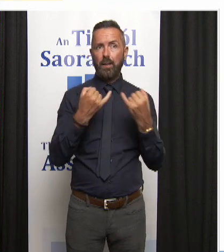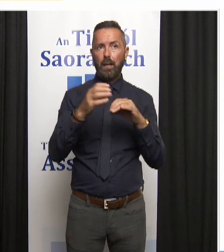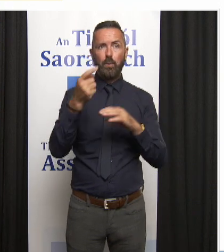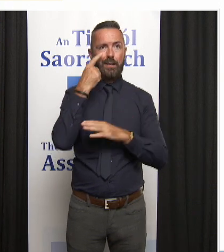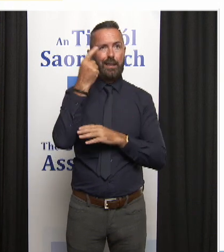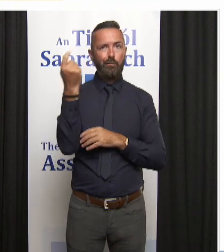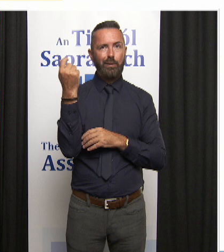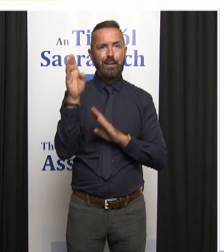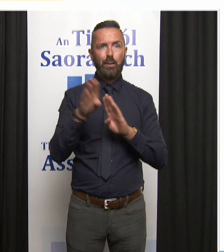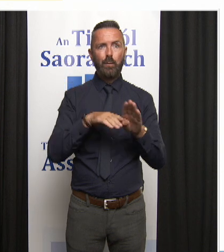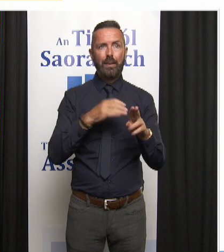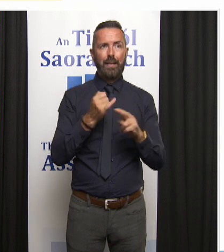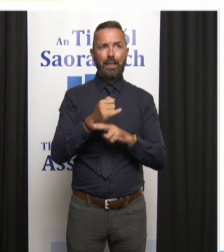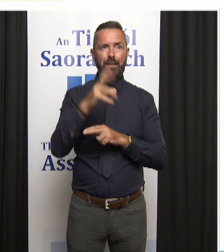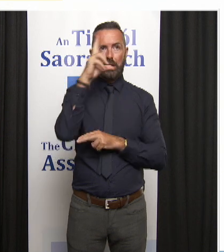quite recently within the news.